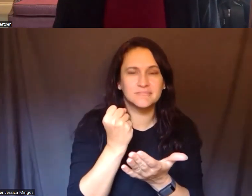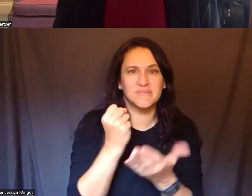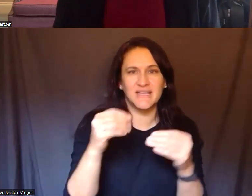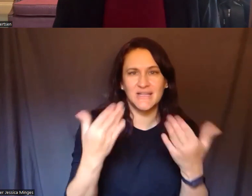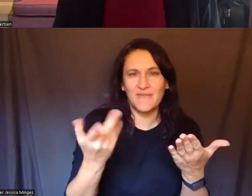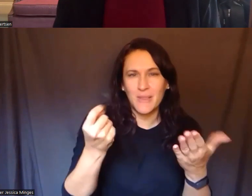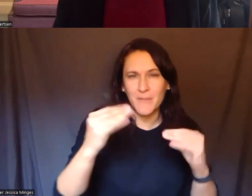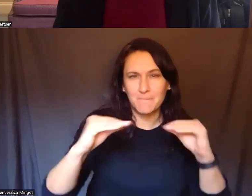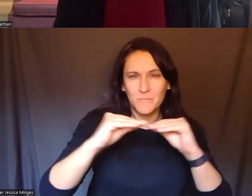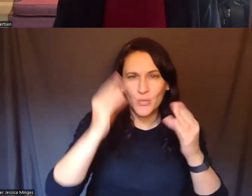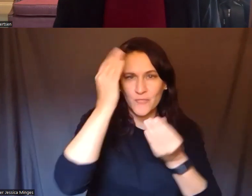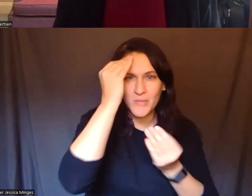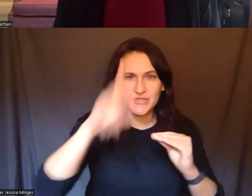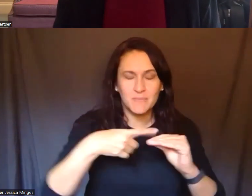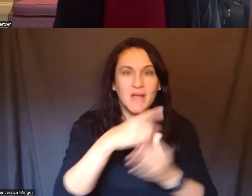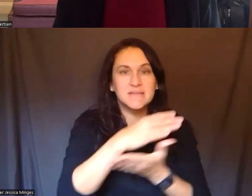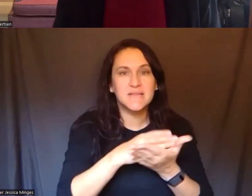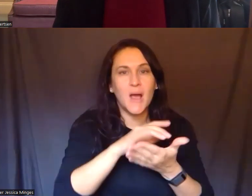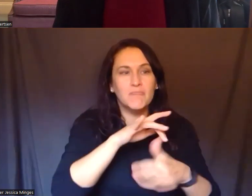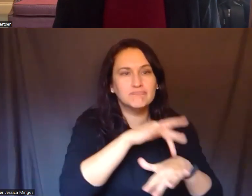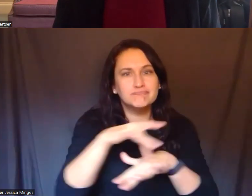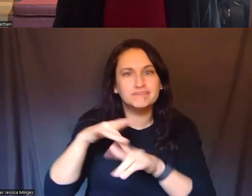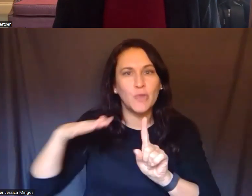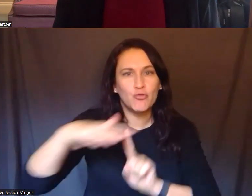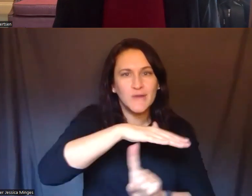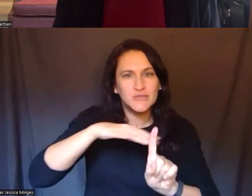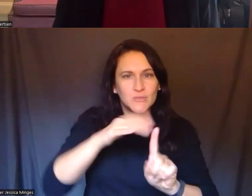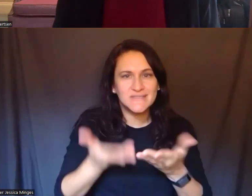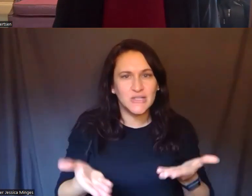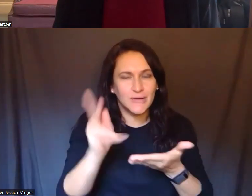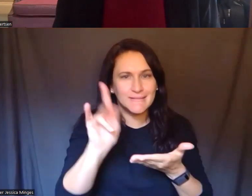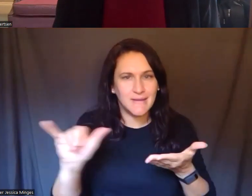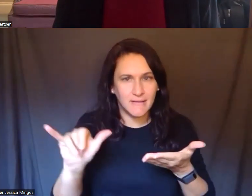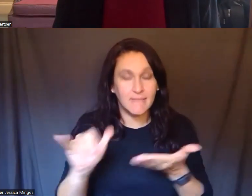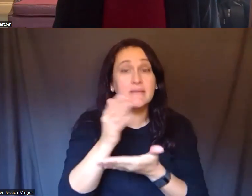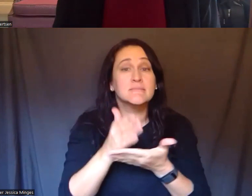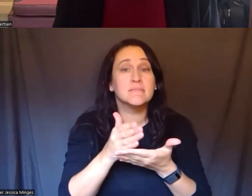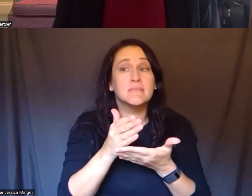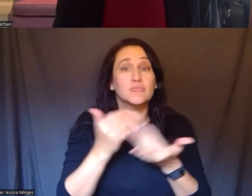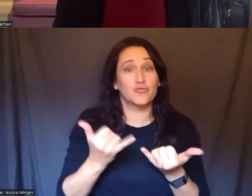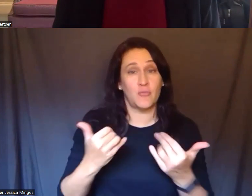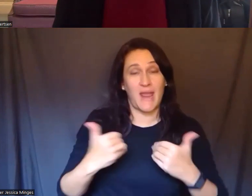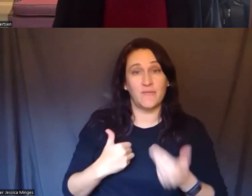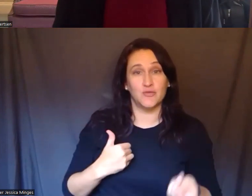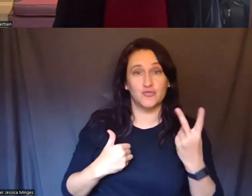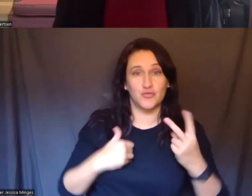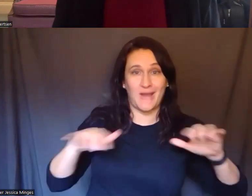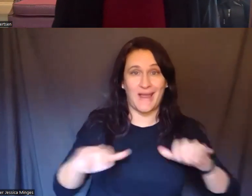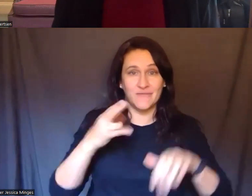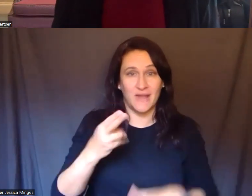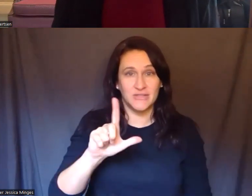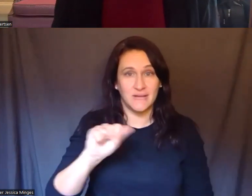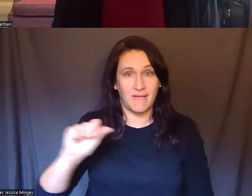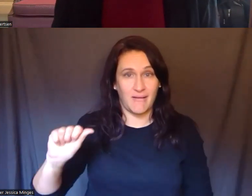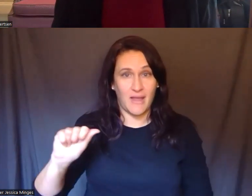little bit more information about some of the resources that are in Kentucky. Currently, we have 2 active Hearing Loss Association of